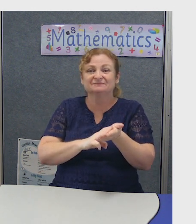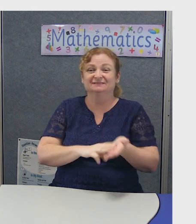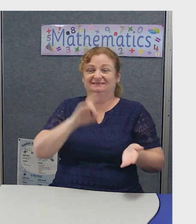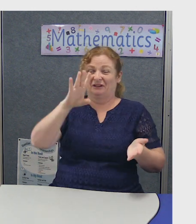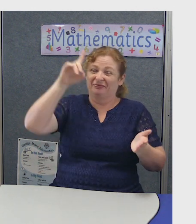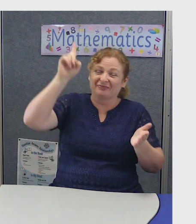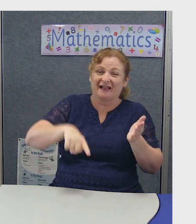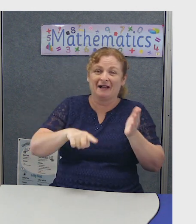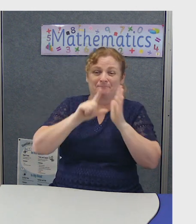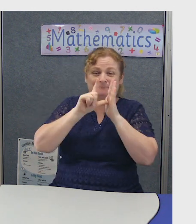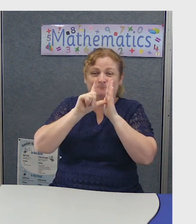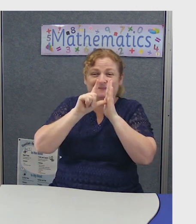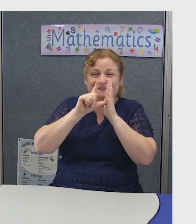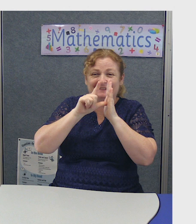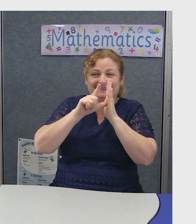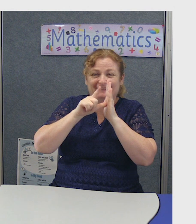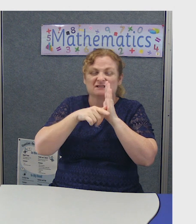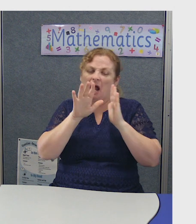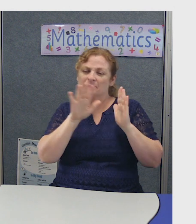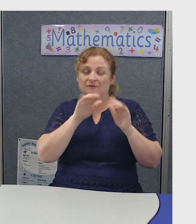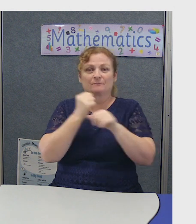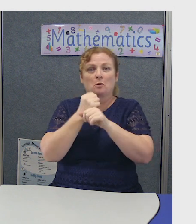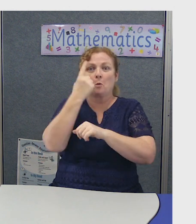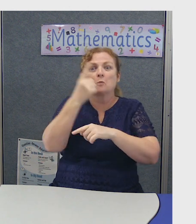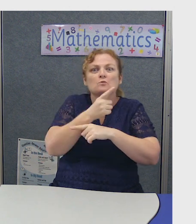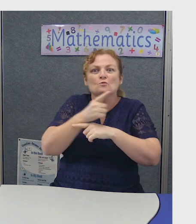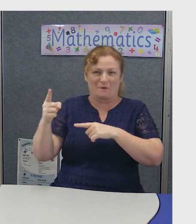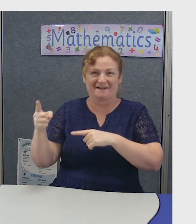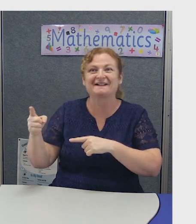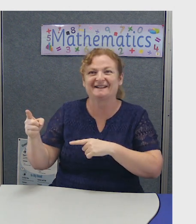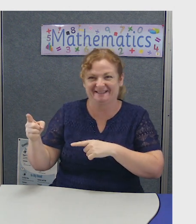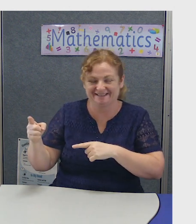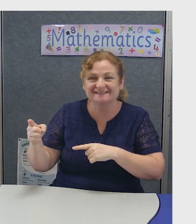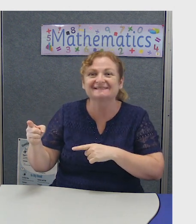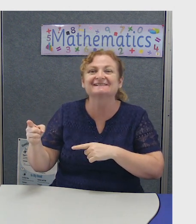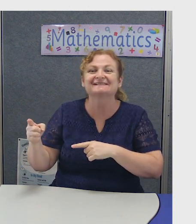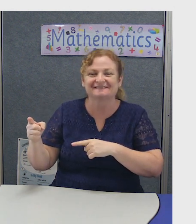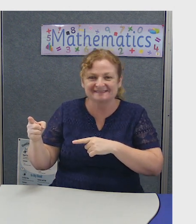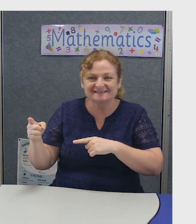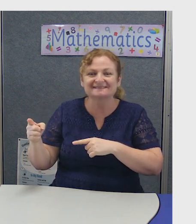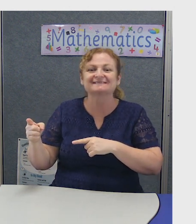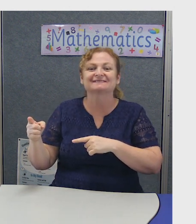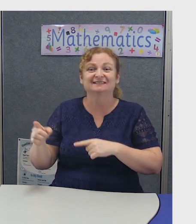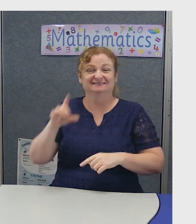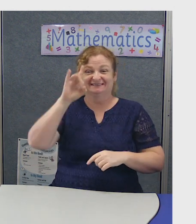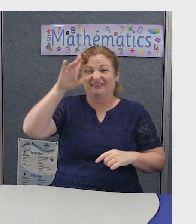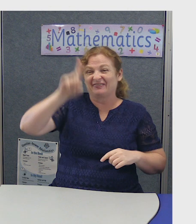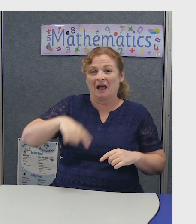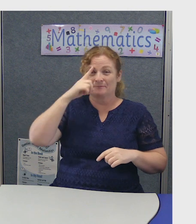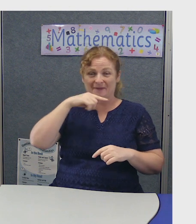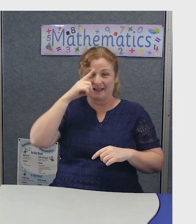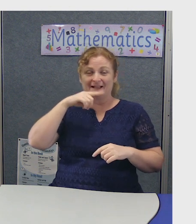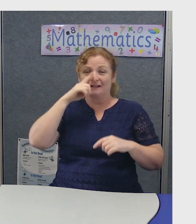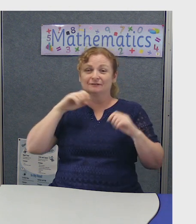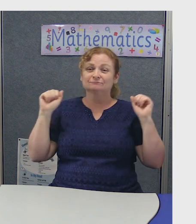10,000 is about how many minutes there are in a week. And 10,000